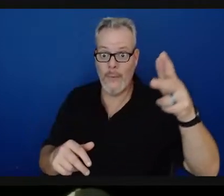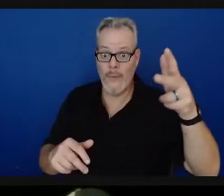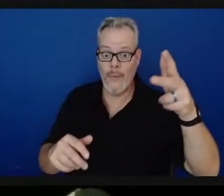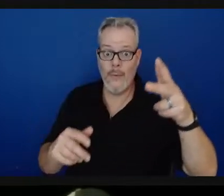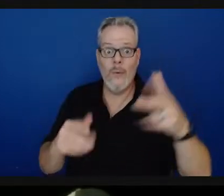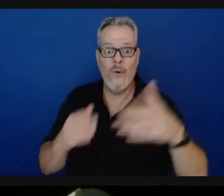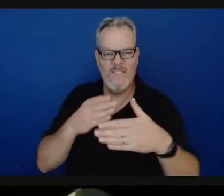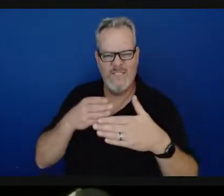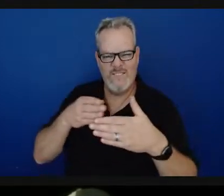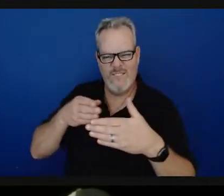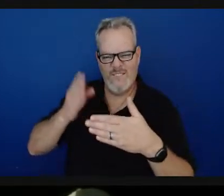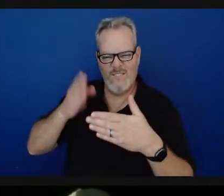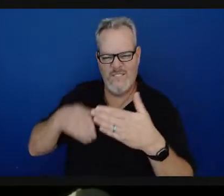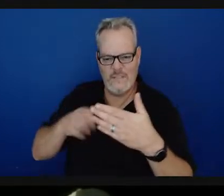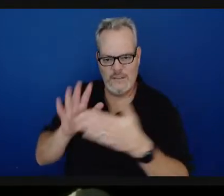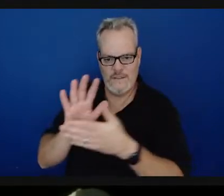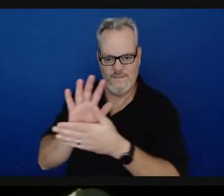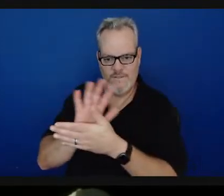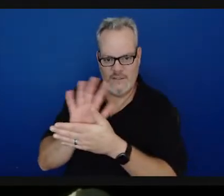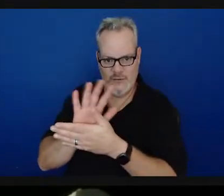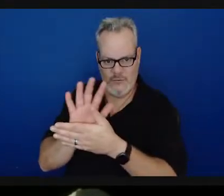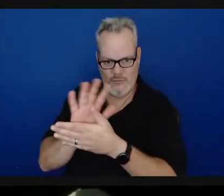here.